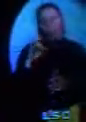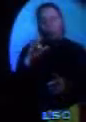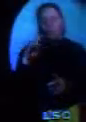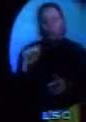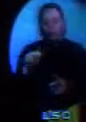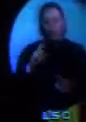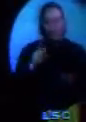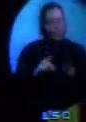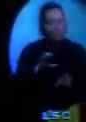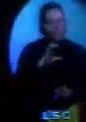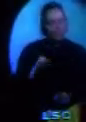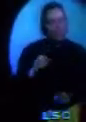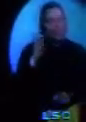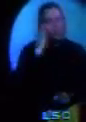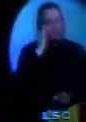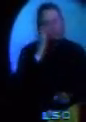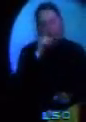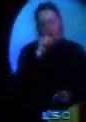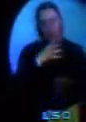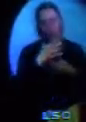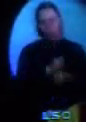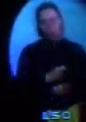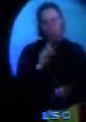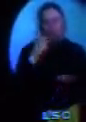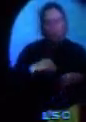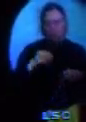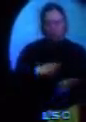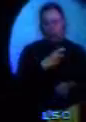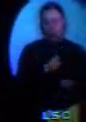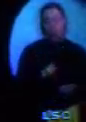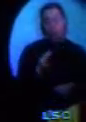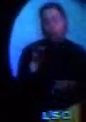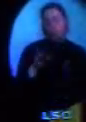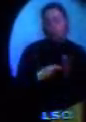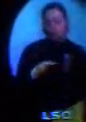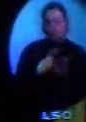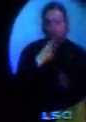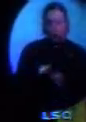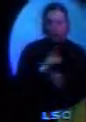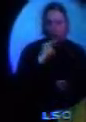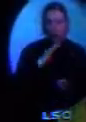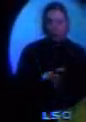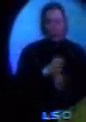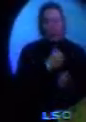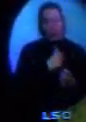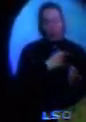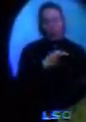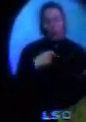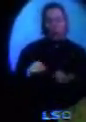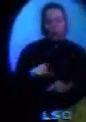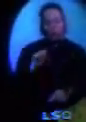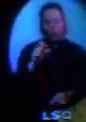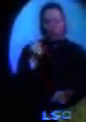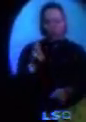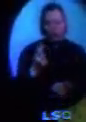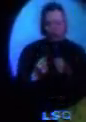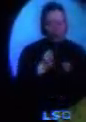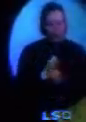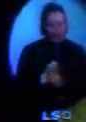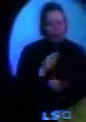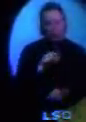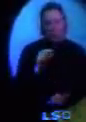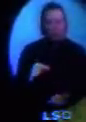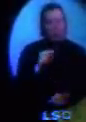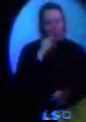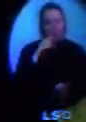the Prime Minister. The Prime Minister promised time and time again that our troops would be back in 2011. Right. They've broken that promise.